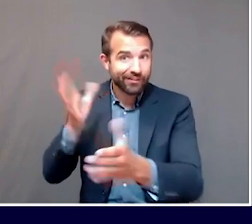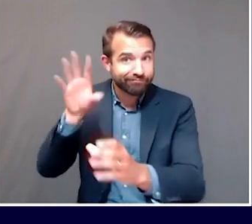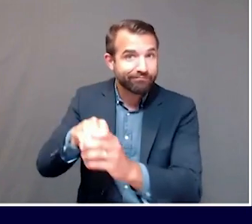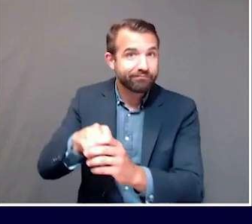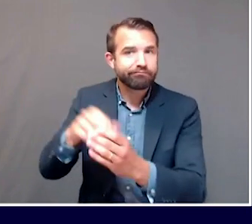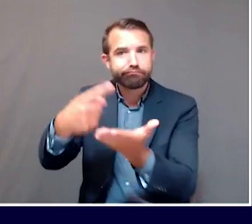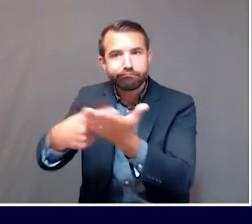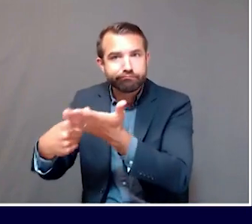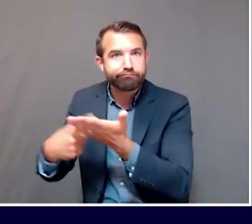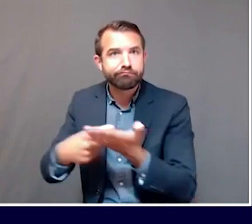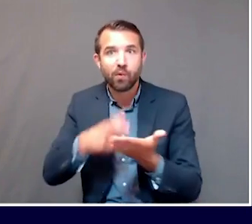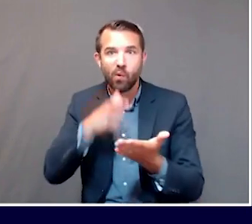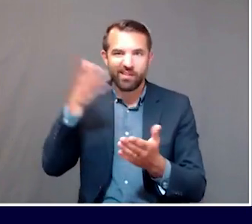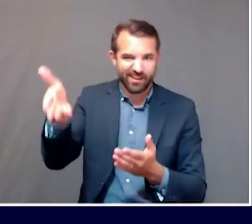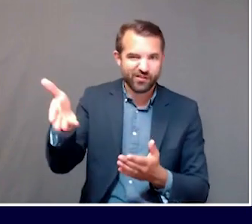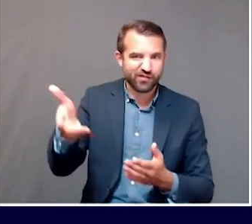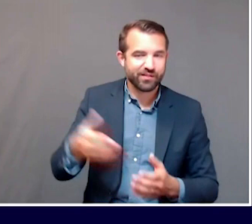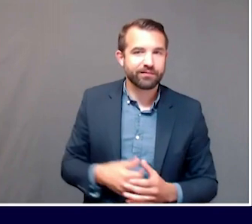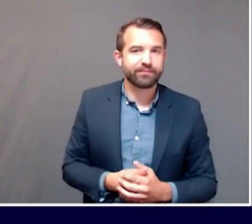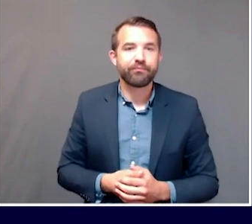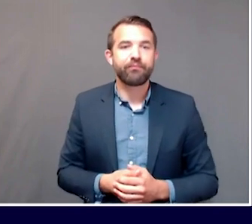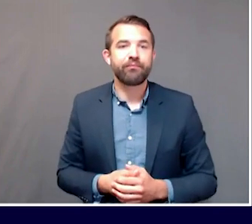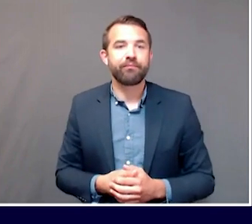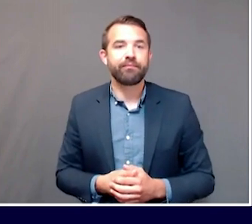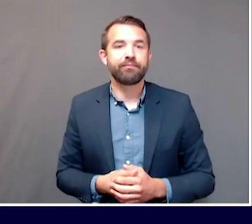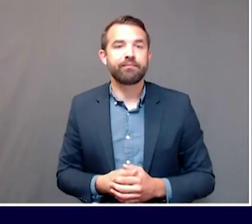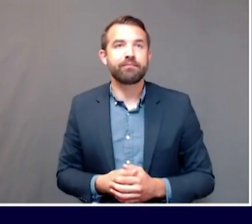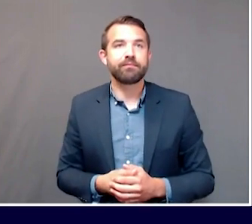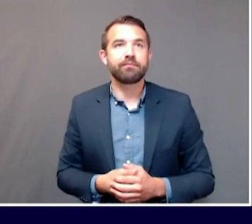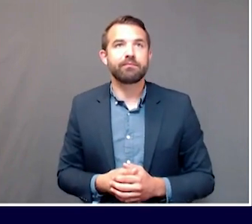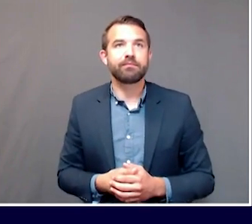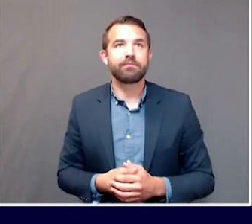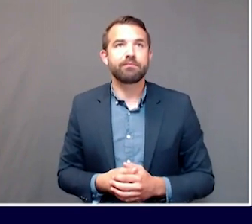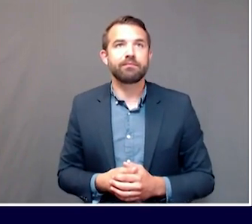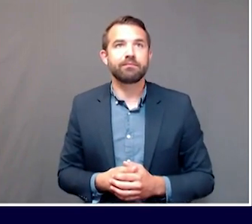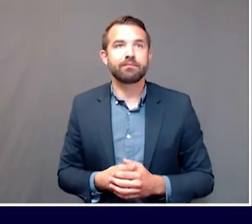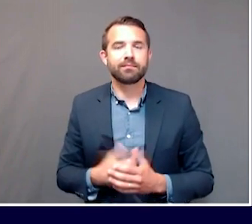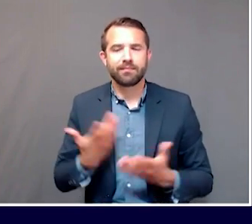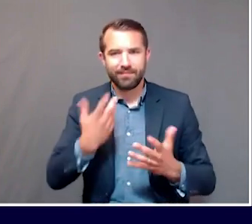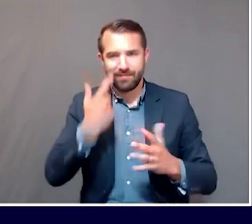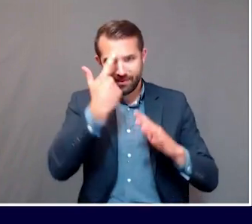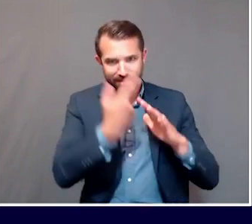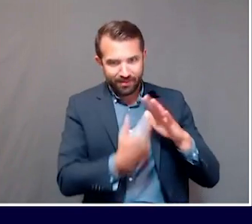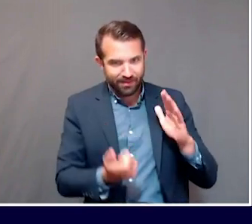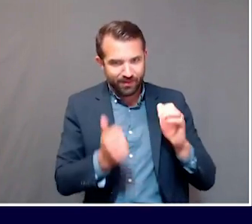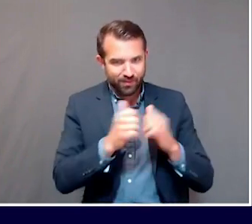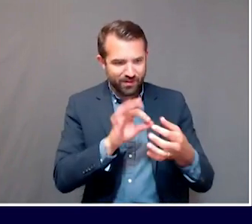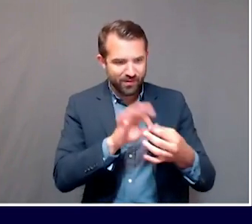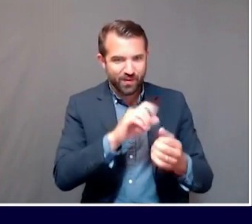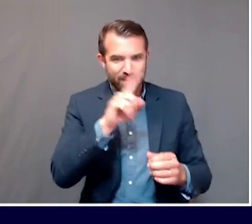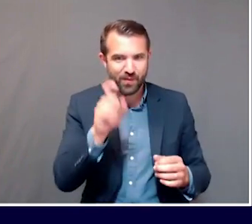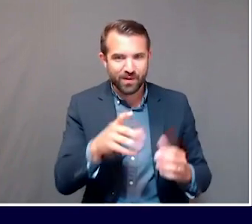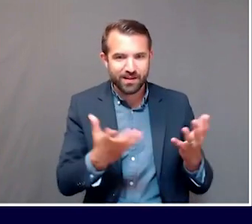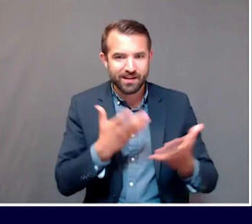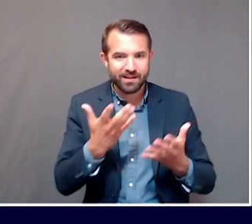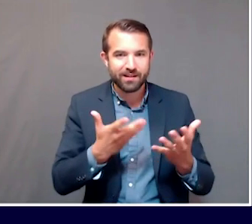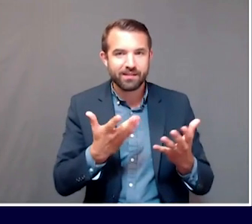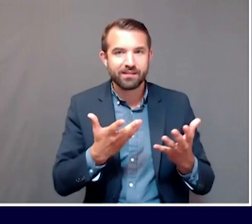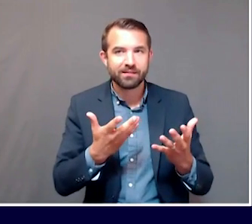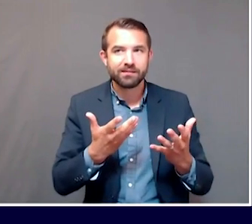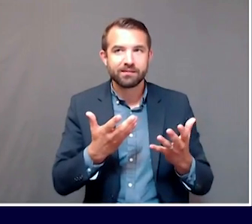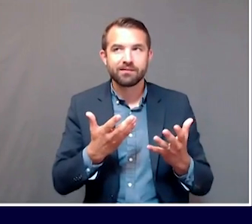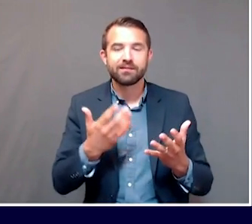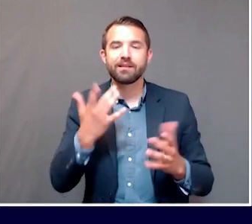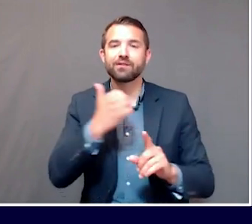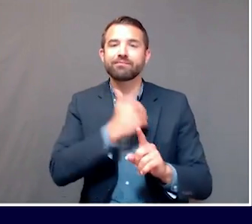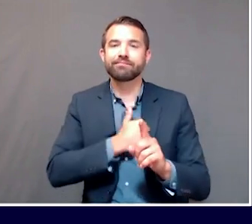I'm sorry, what was you're fine. Your last question was? Oh yeah, sorry. Yeah,